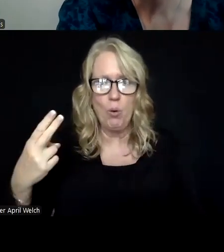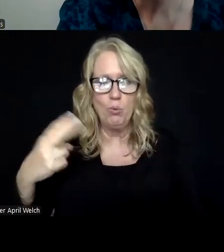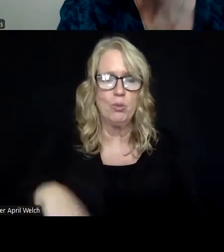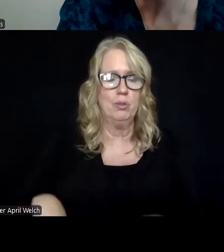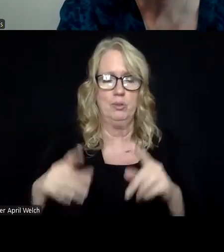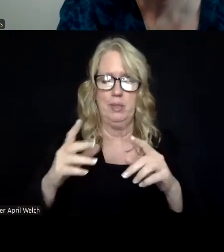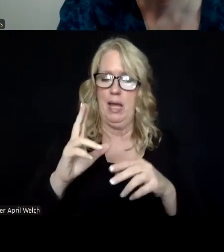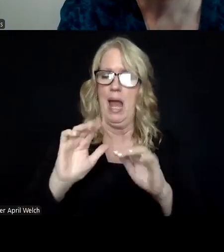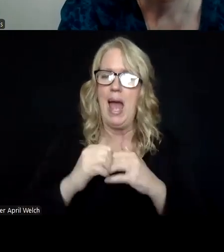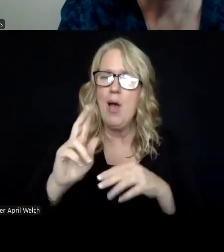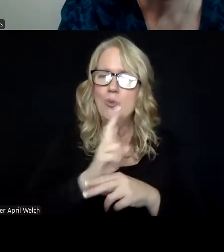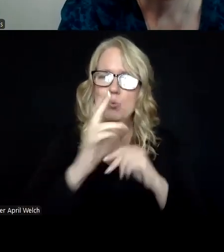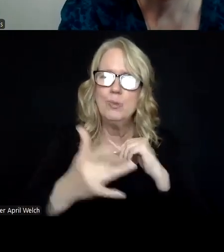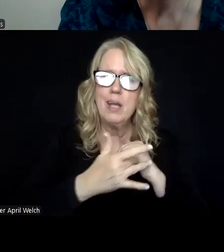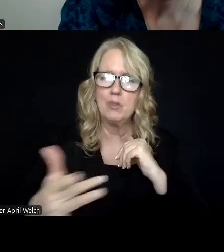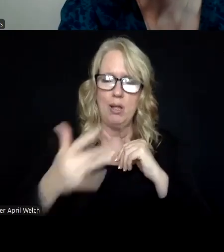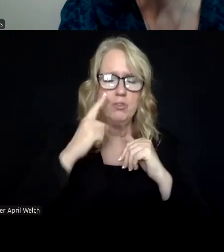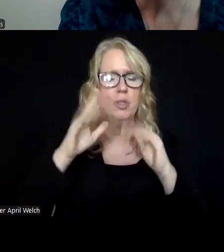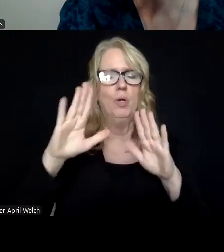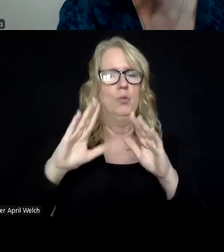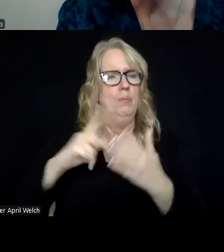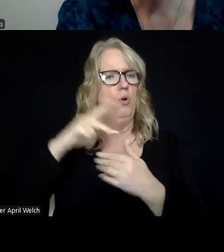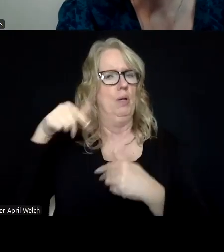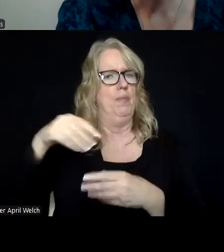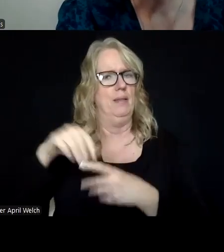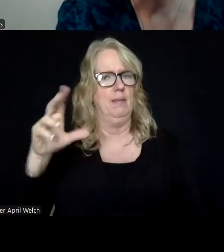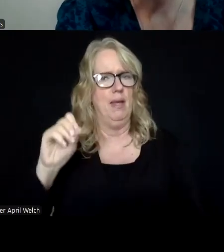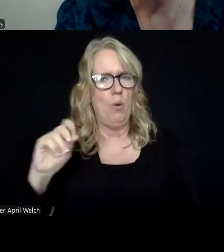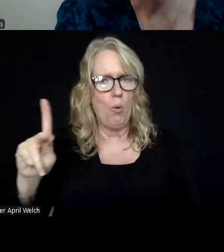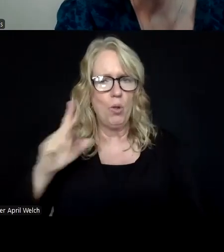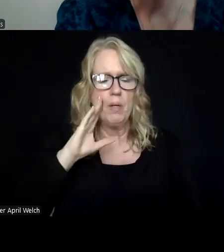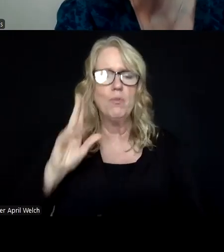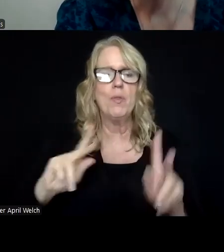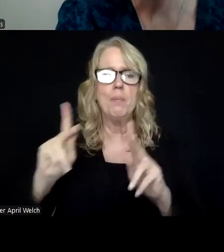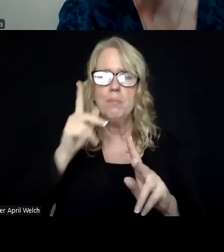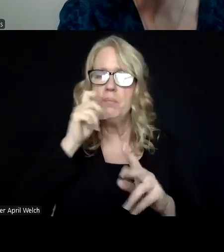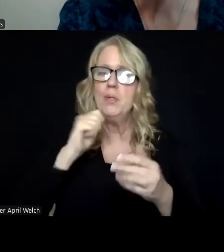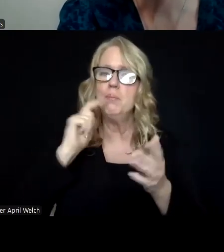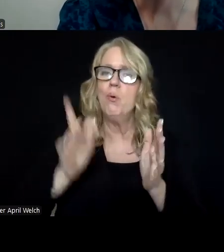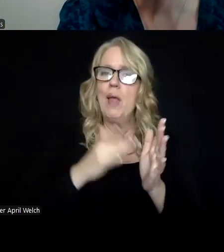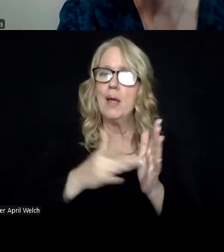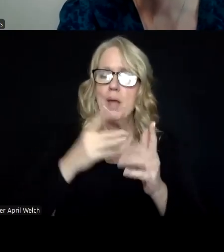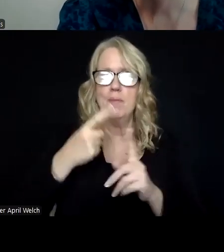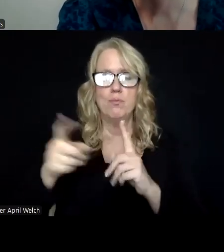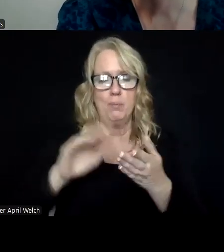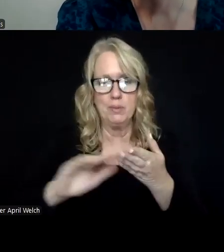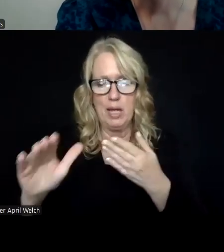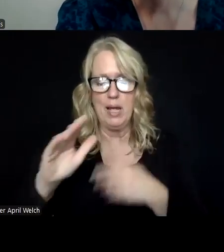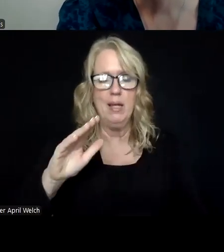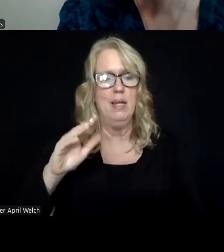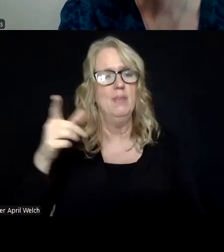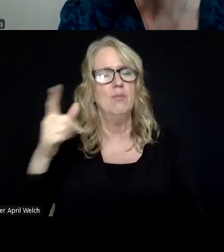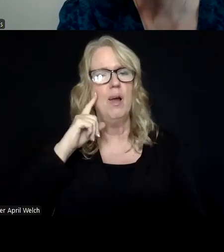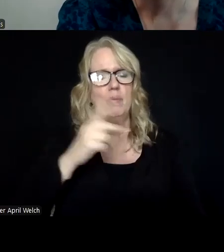really important. A great program in Oklahoma where they're using iPads for people discharged from state hospitals and giving them to